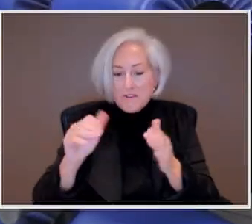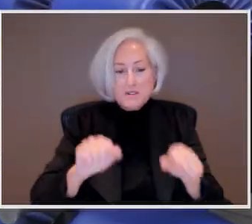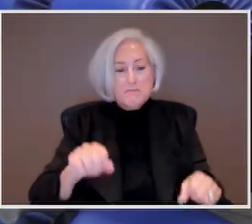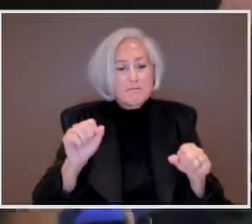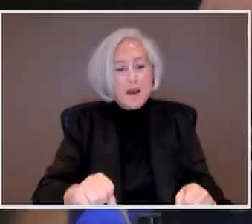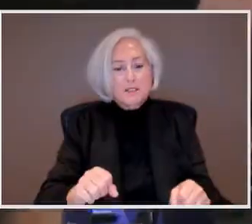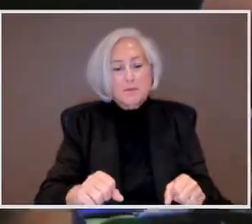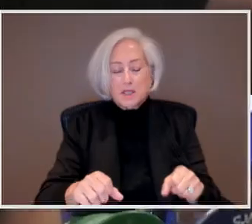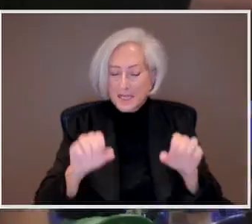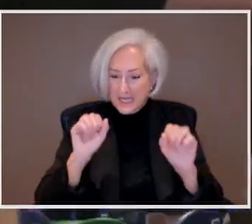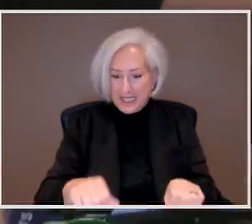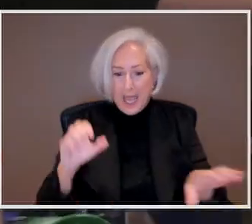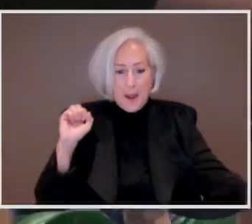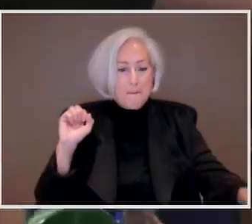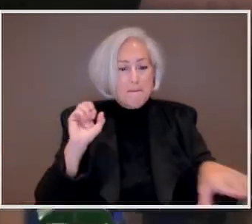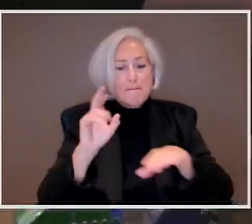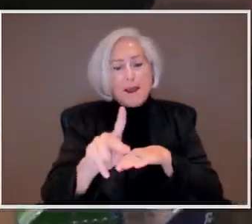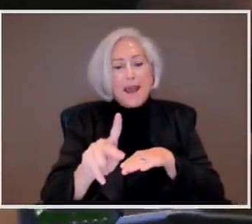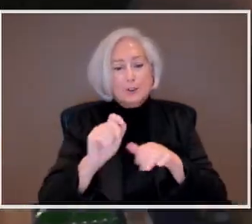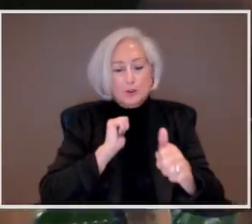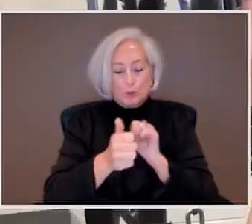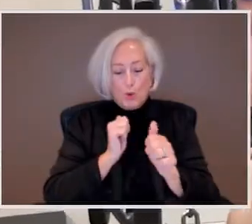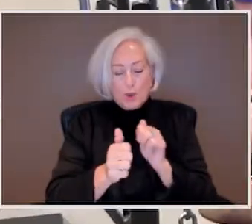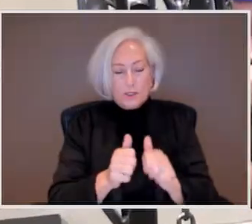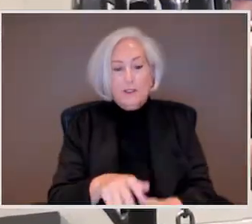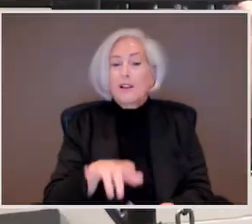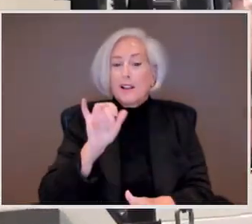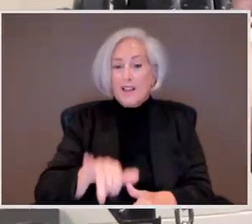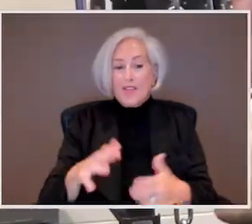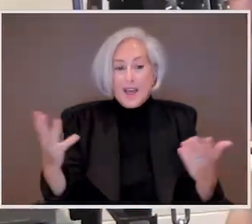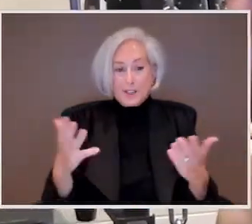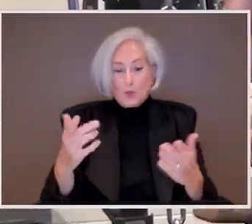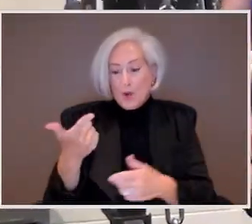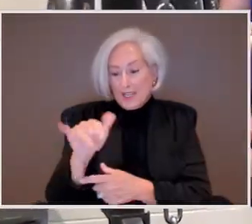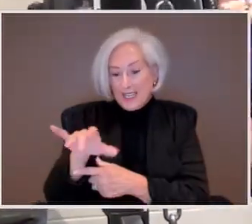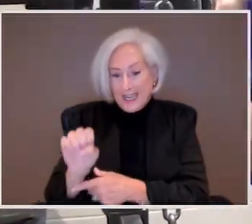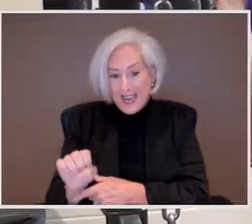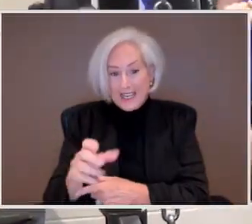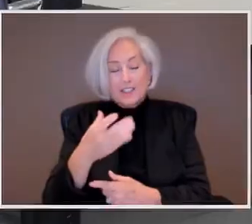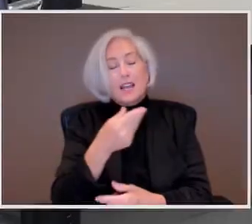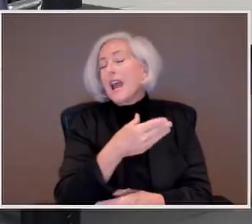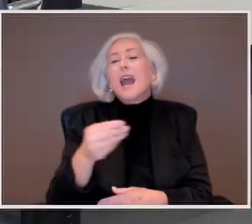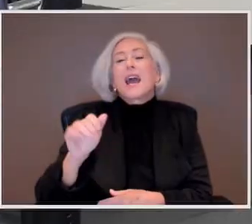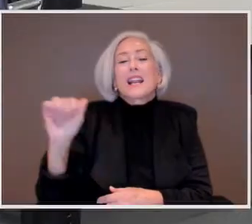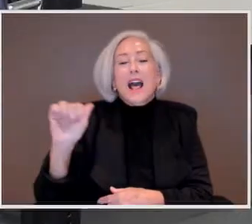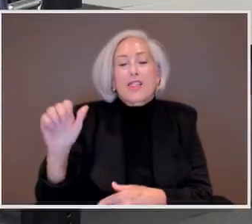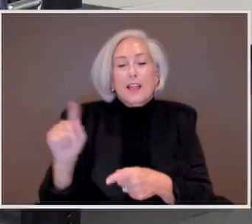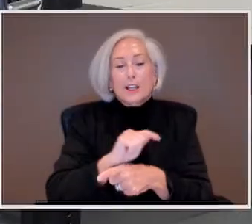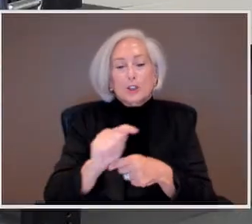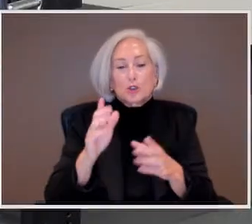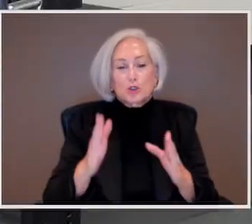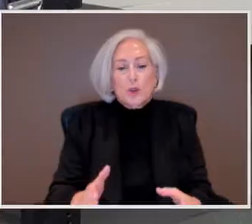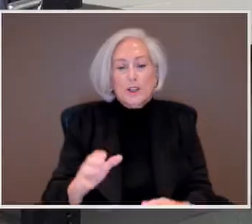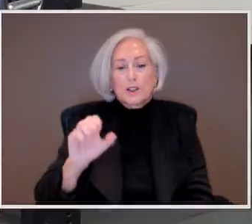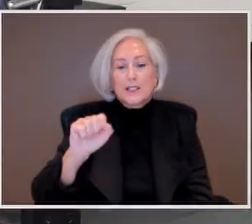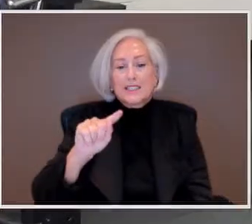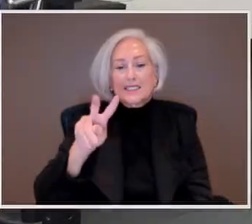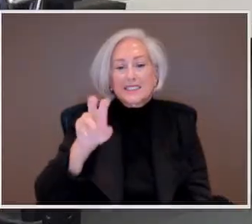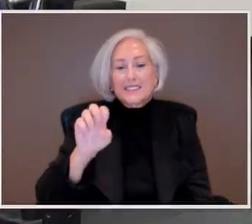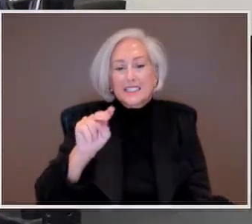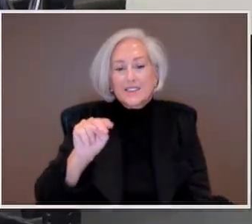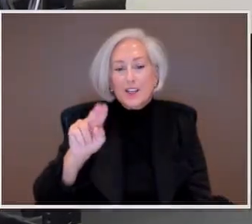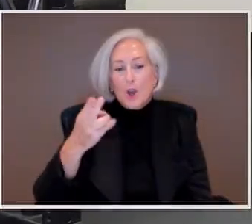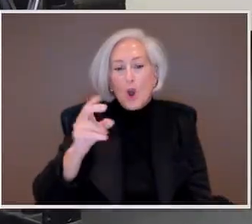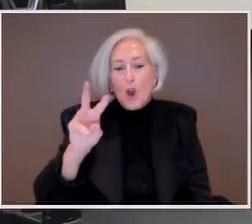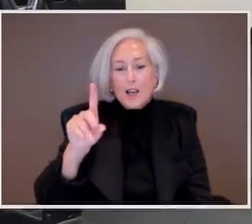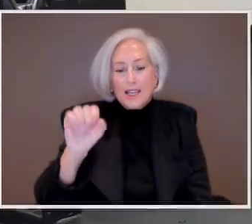doing. And that's exactly what Gage and athletic trainer with the University of Kansas Health System, Stephen Hawkins, did together.